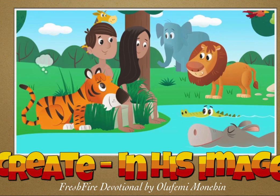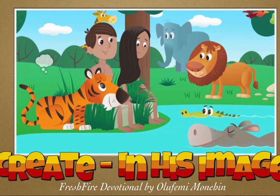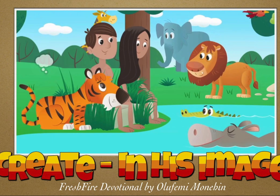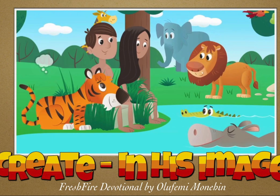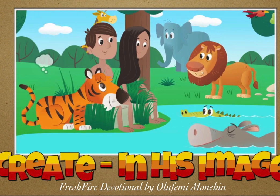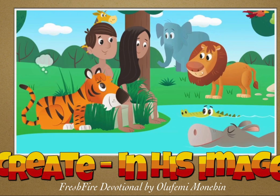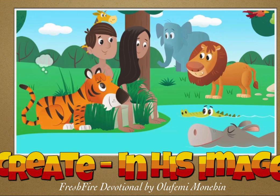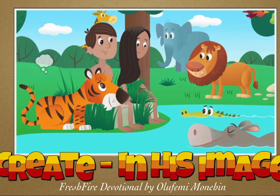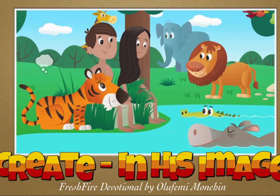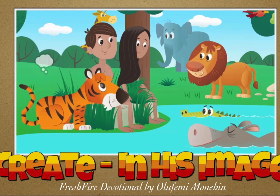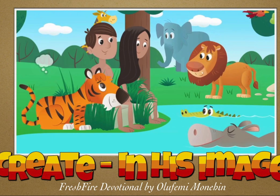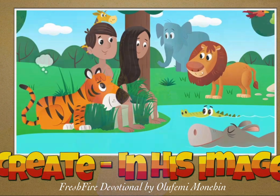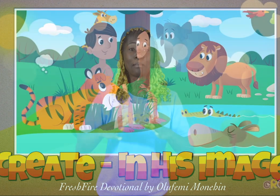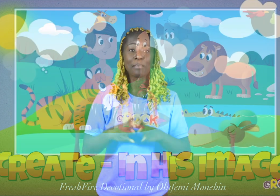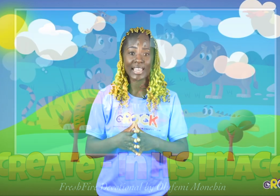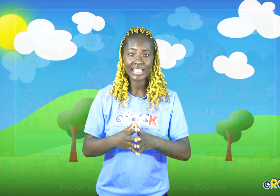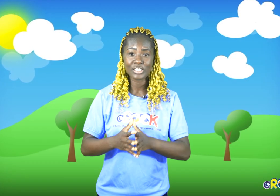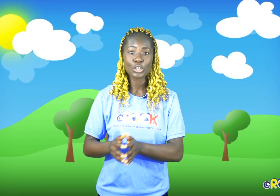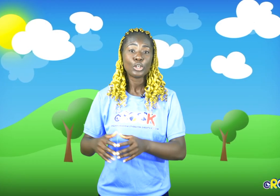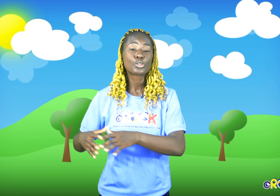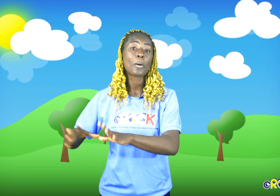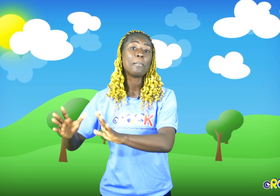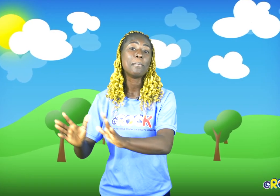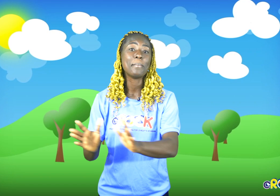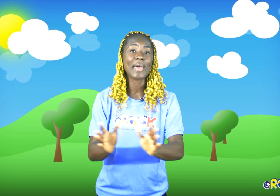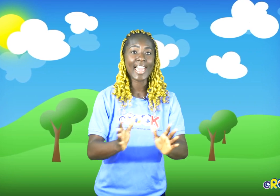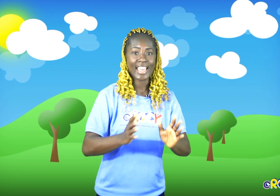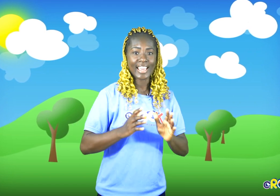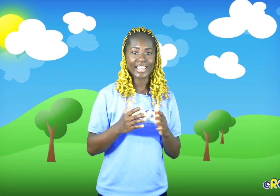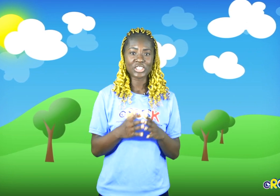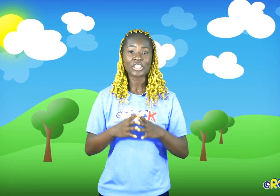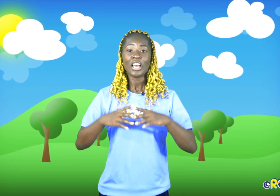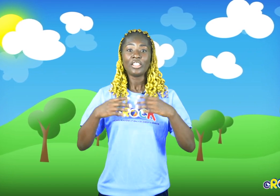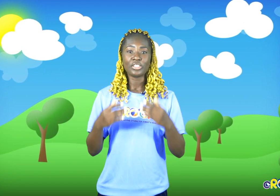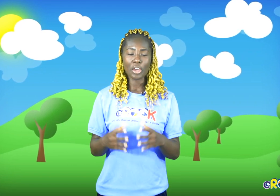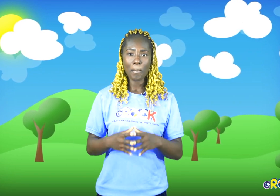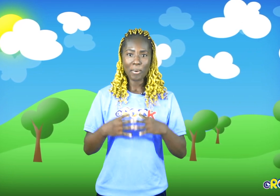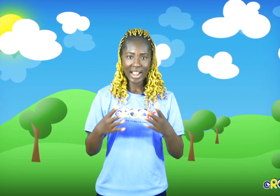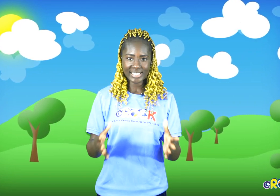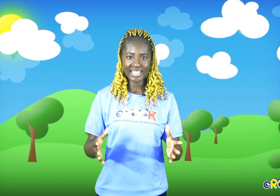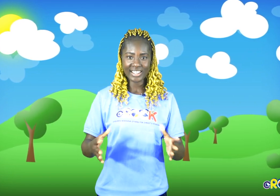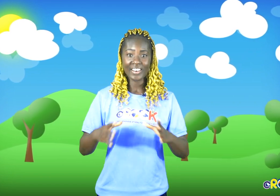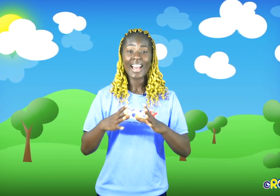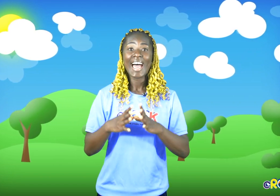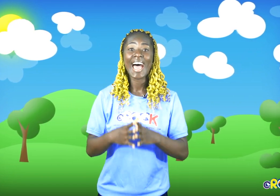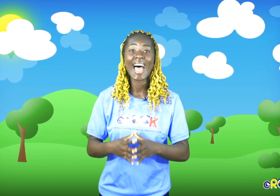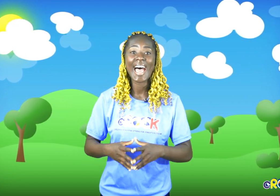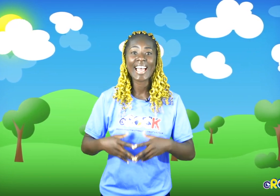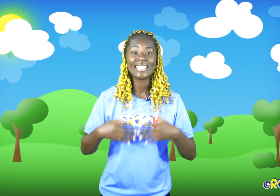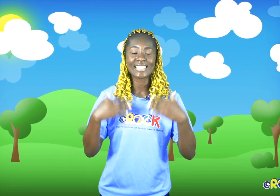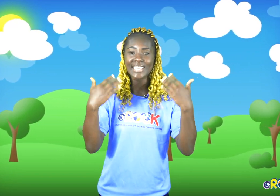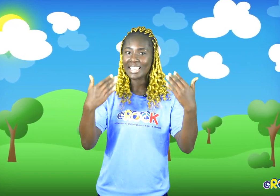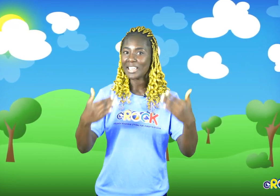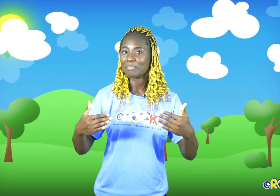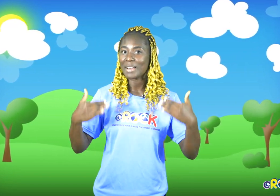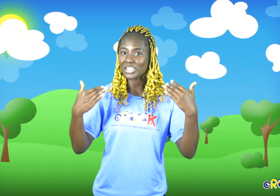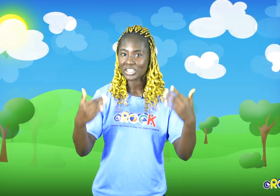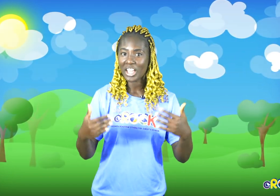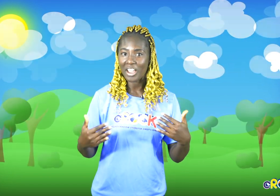we said that to create means to merge the practical and